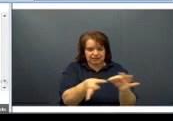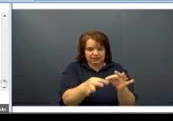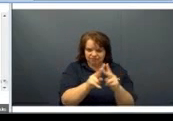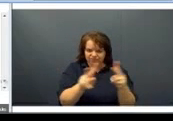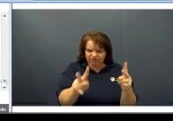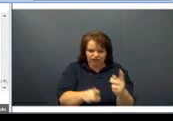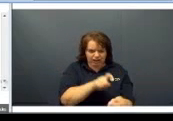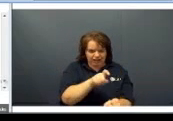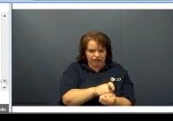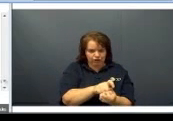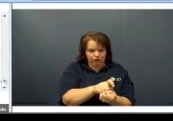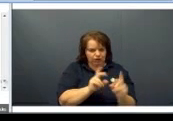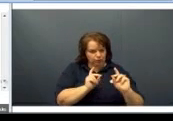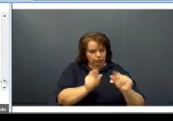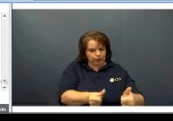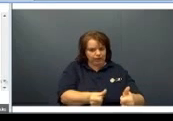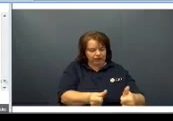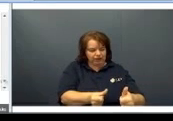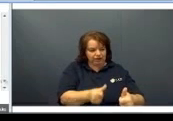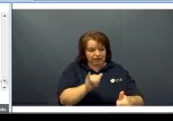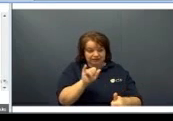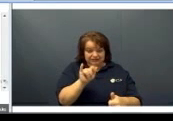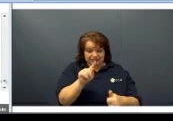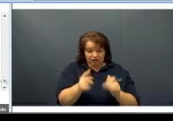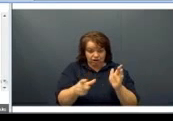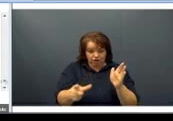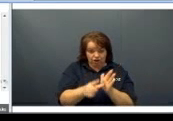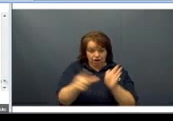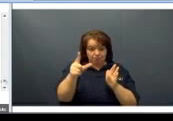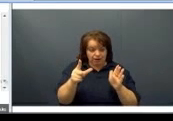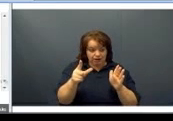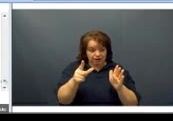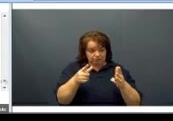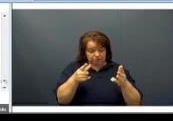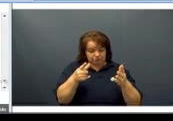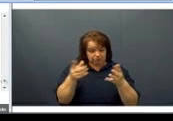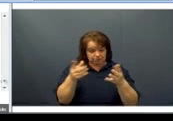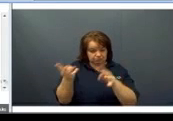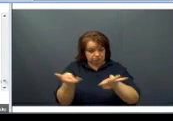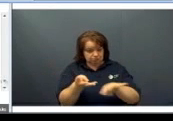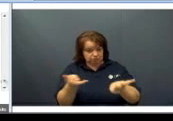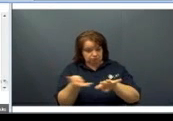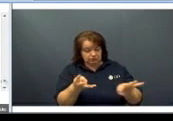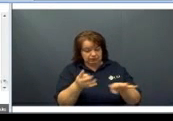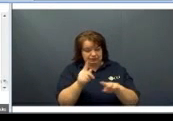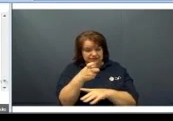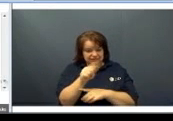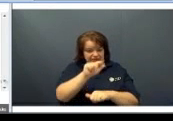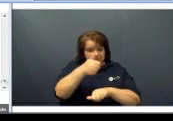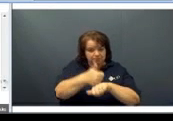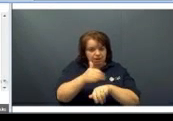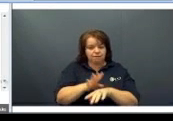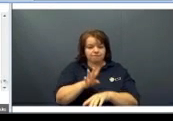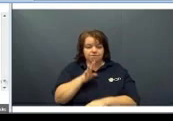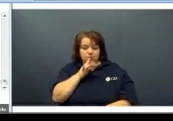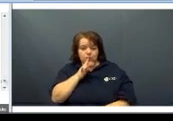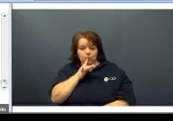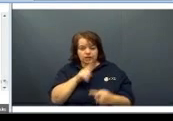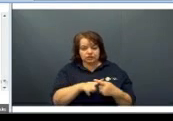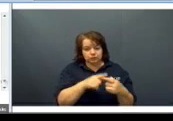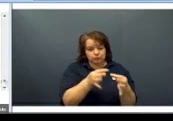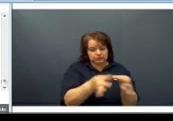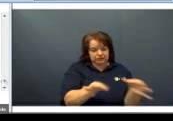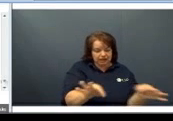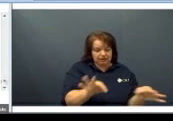the text appearing is quite accurate and quick. Is it automatically producing the text based